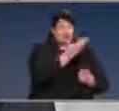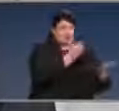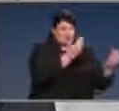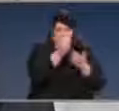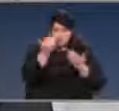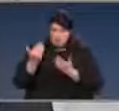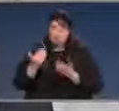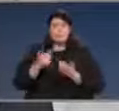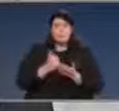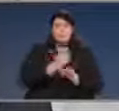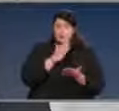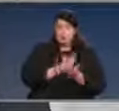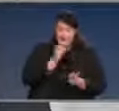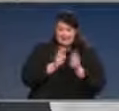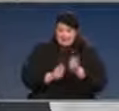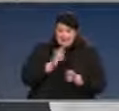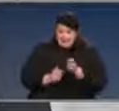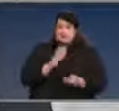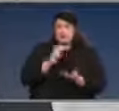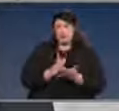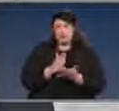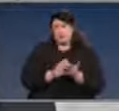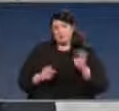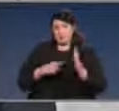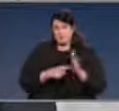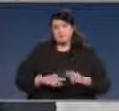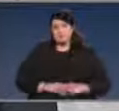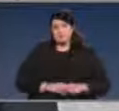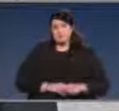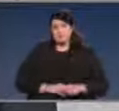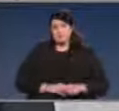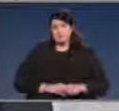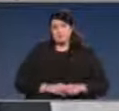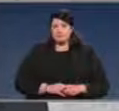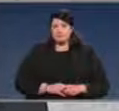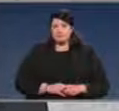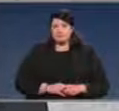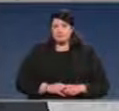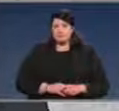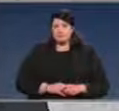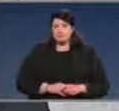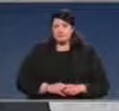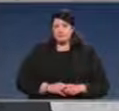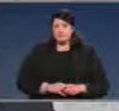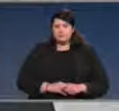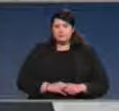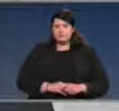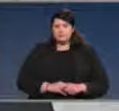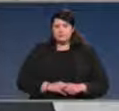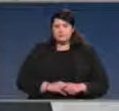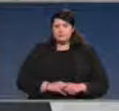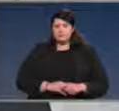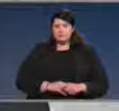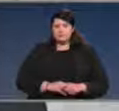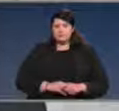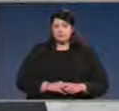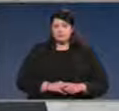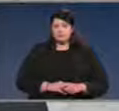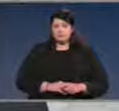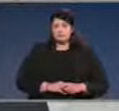sure that that testing regime is remaining as it should be. How long from when that test is made available to